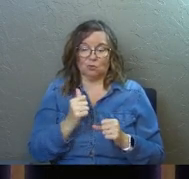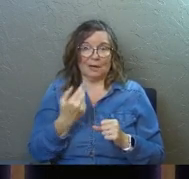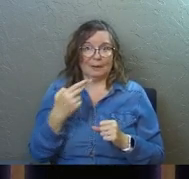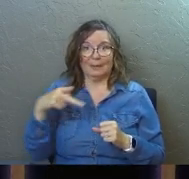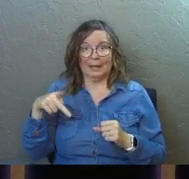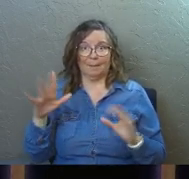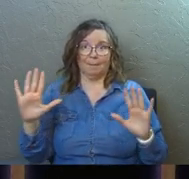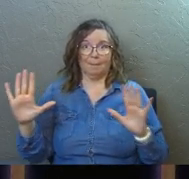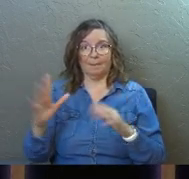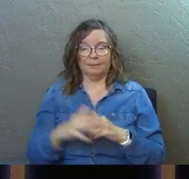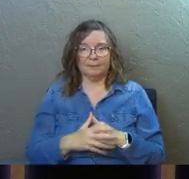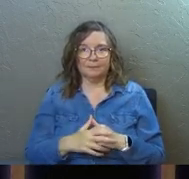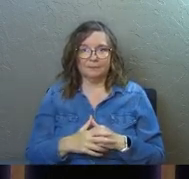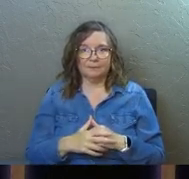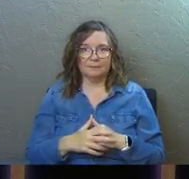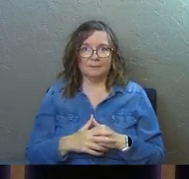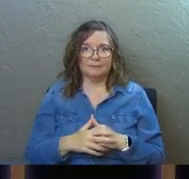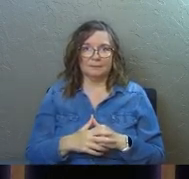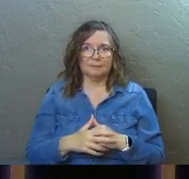trying to be hip.